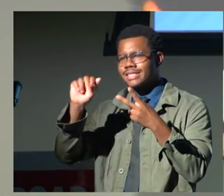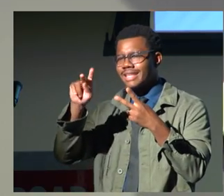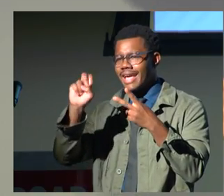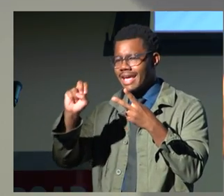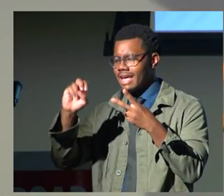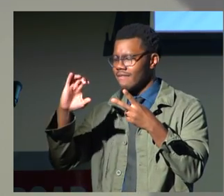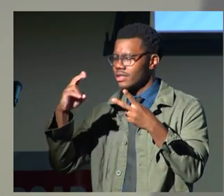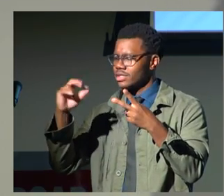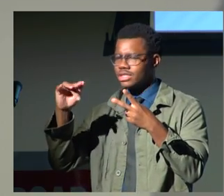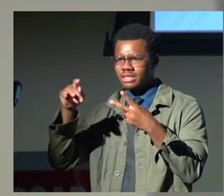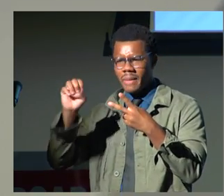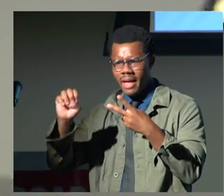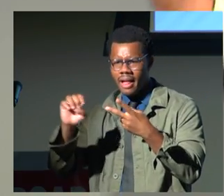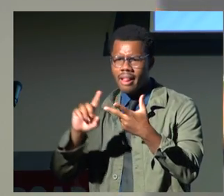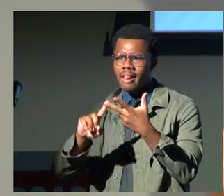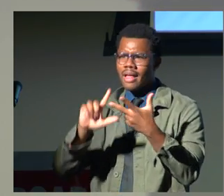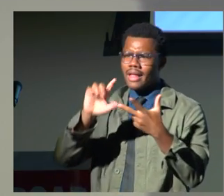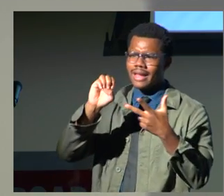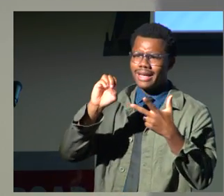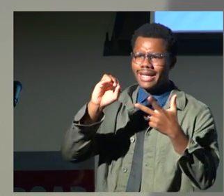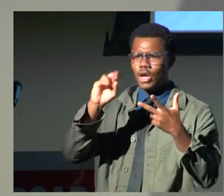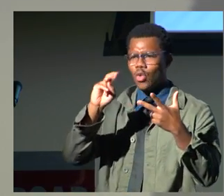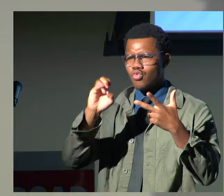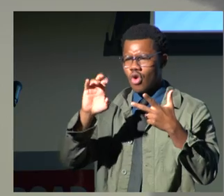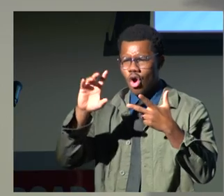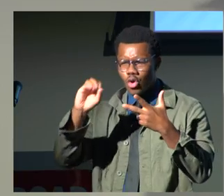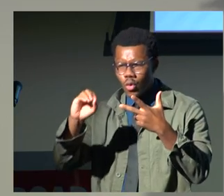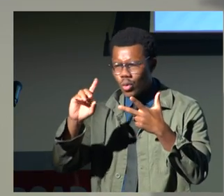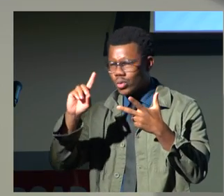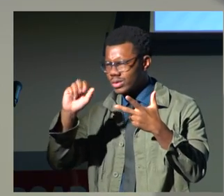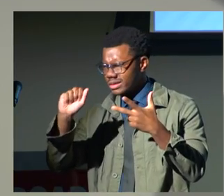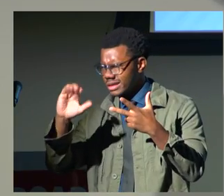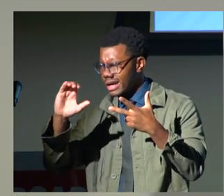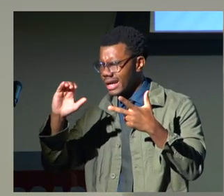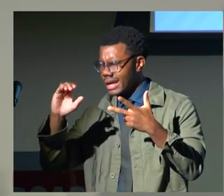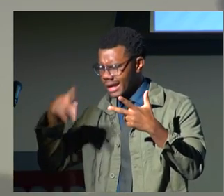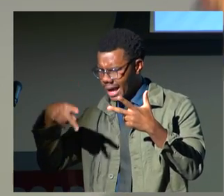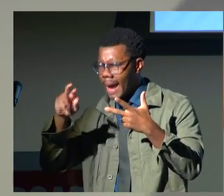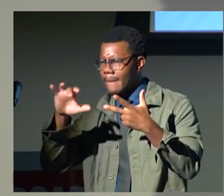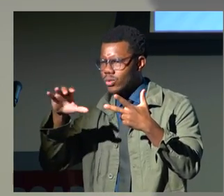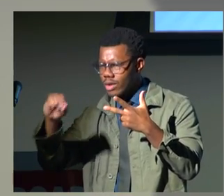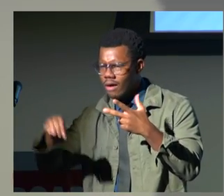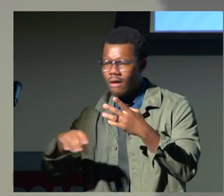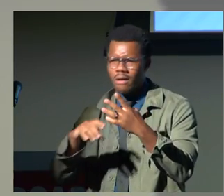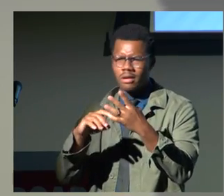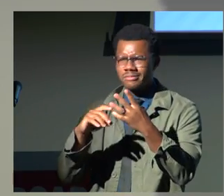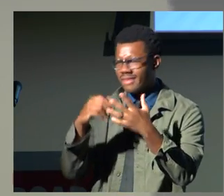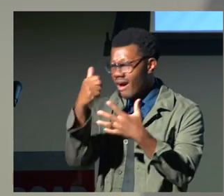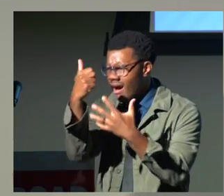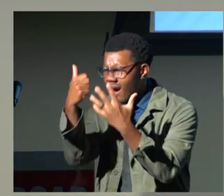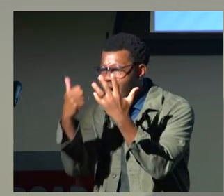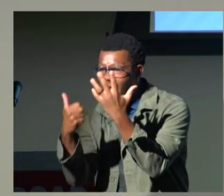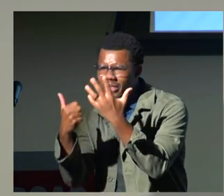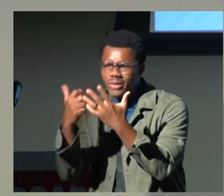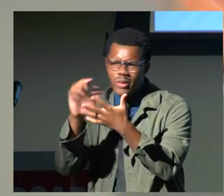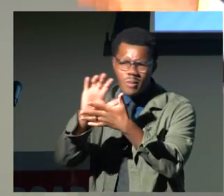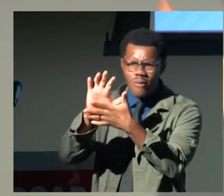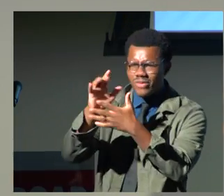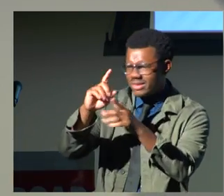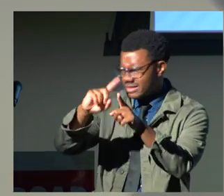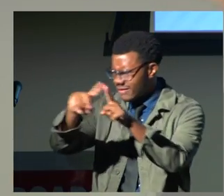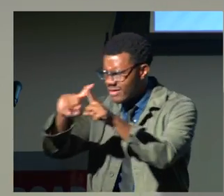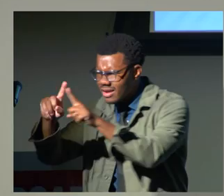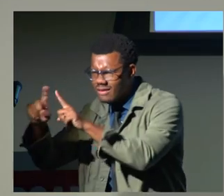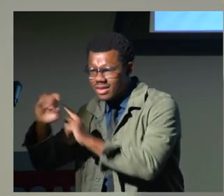DiCaprio, or Steven Spielberg as a director, or, you know, Aldous Huxley as an author, you know, James Baldwin.